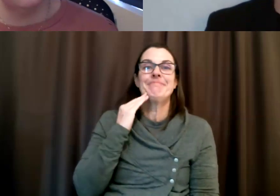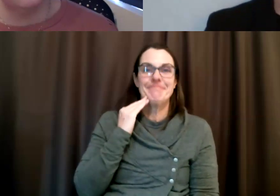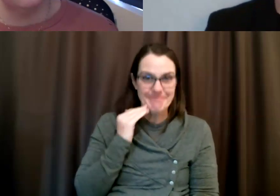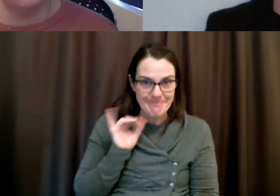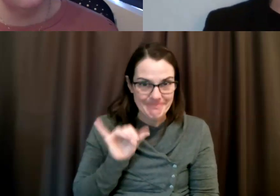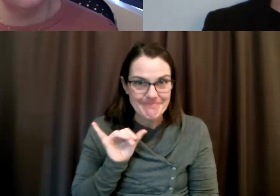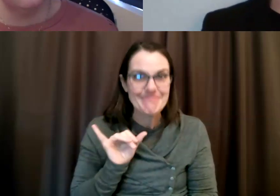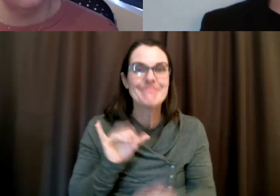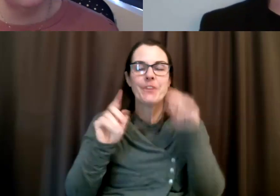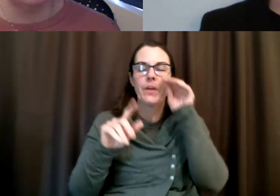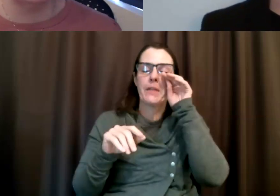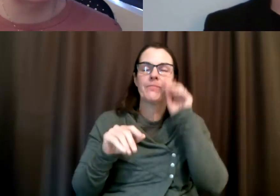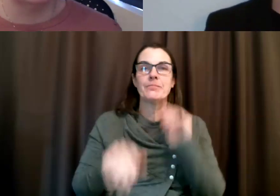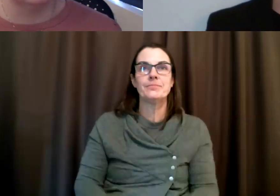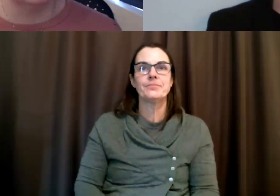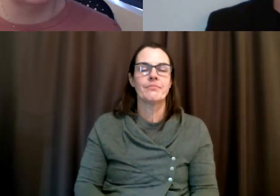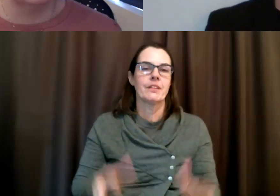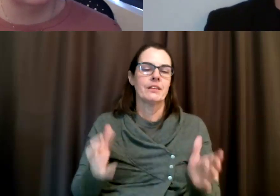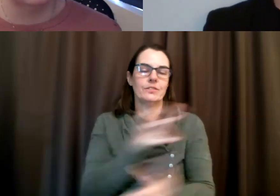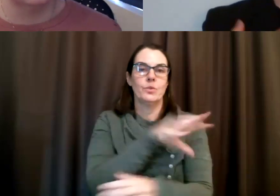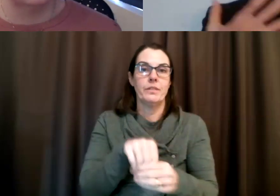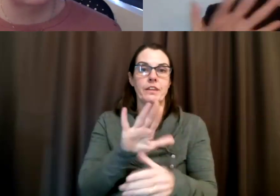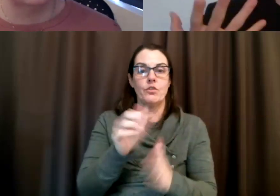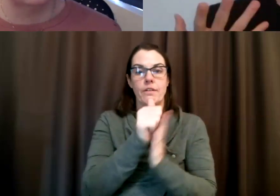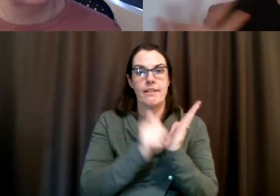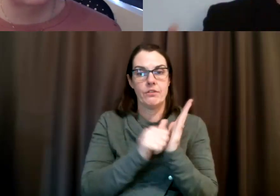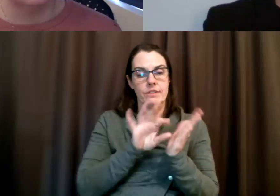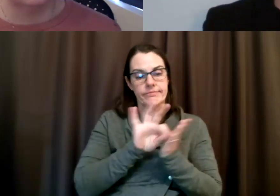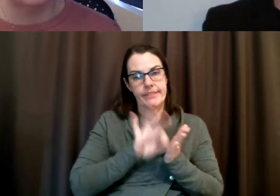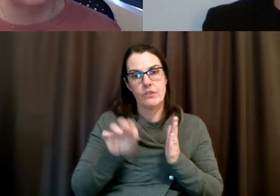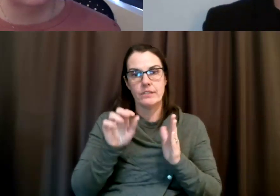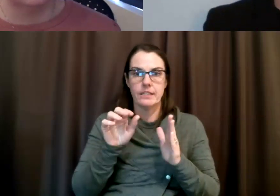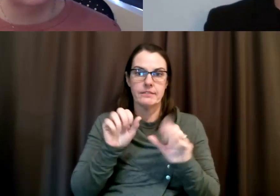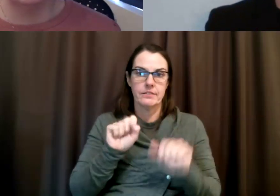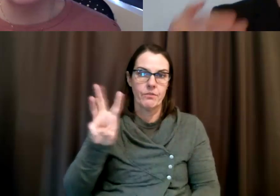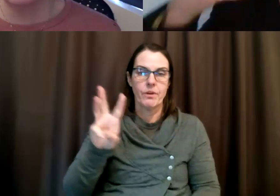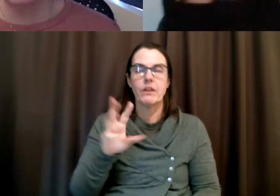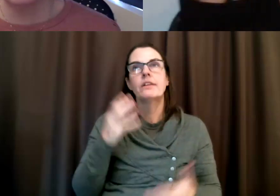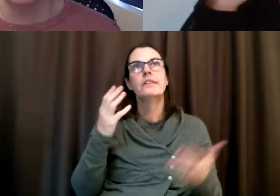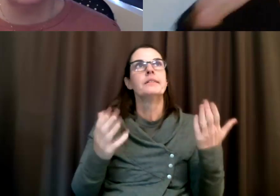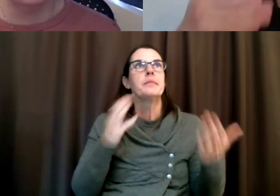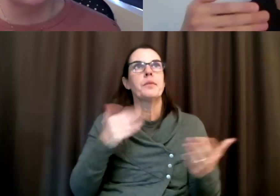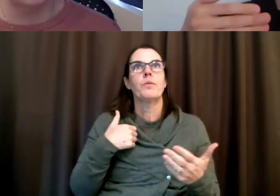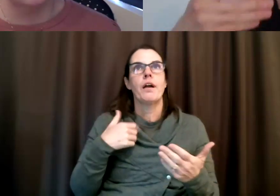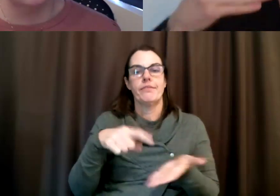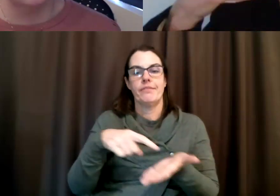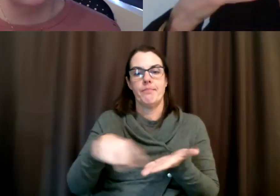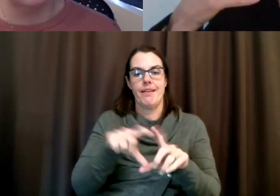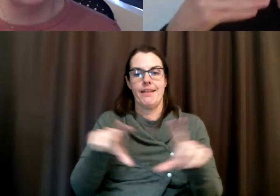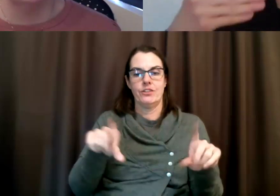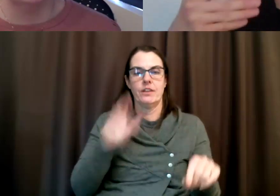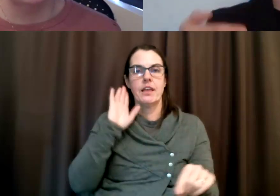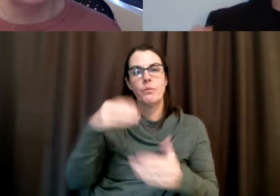so generally within your accounting software, let's just say you create a paycheck for an individual, right? It'll list out the salary